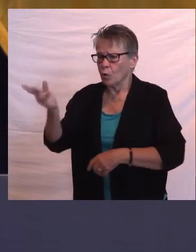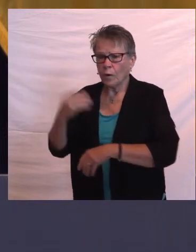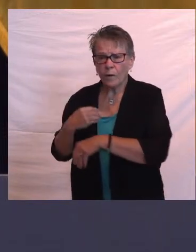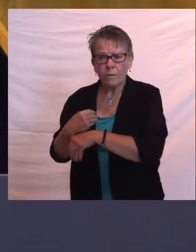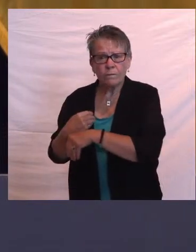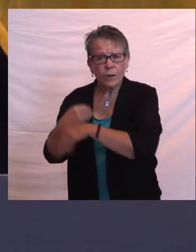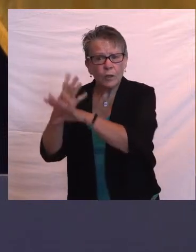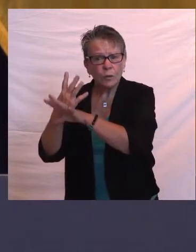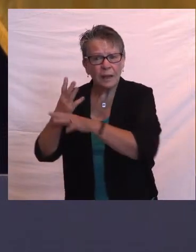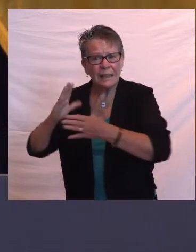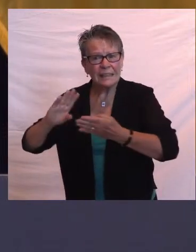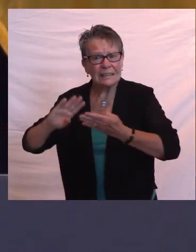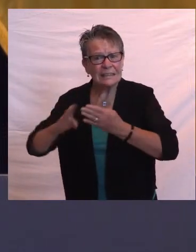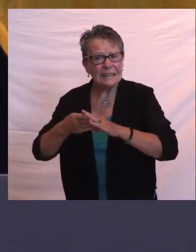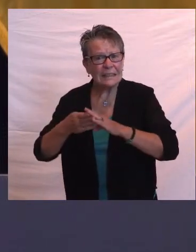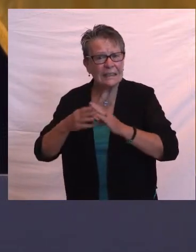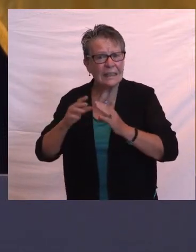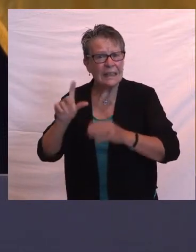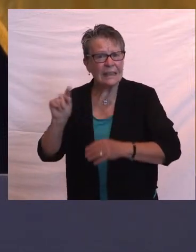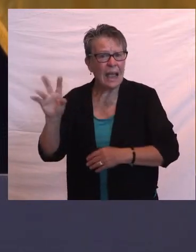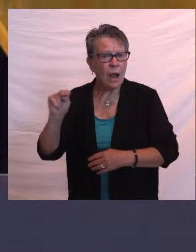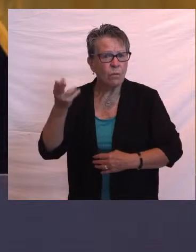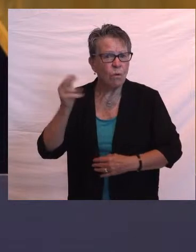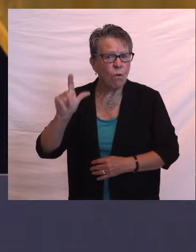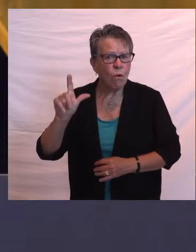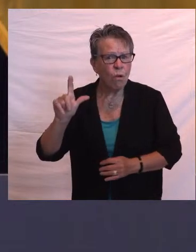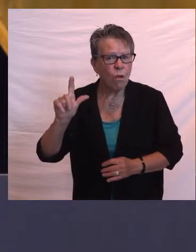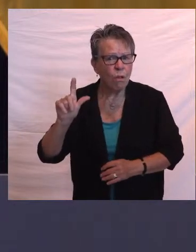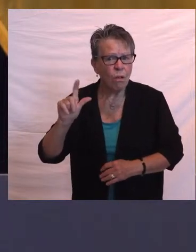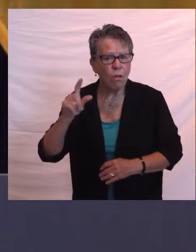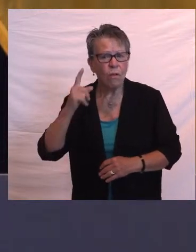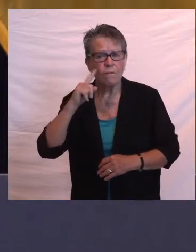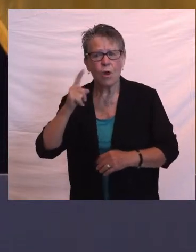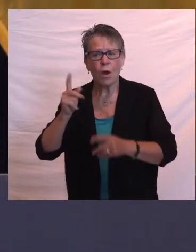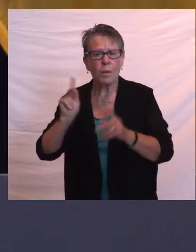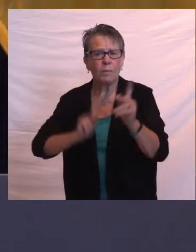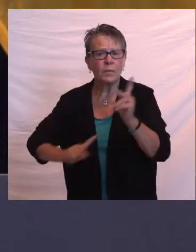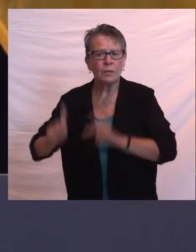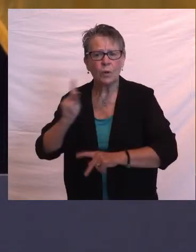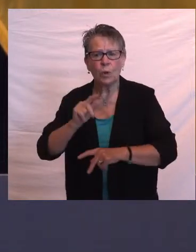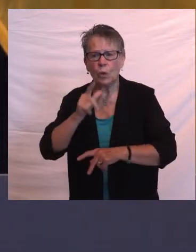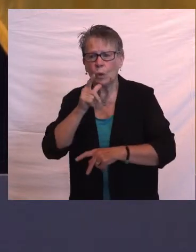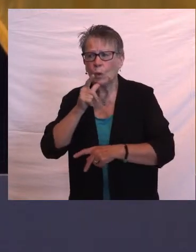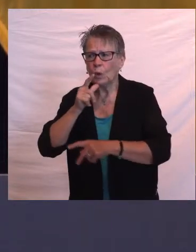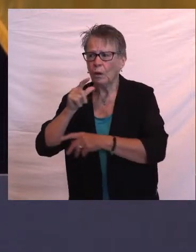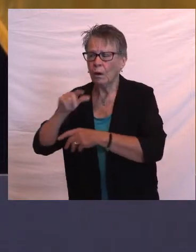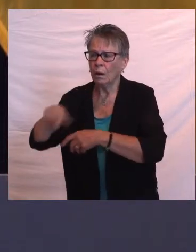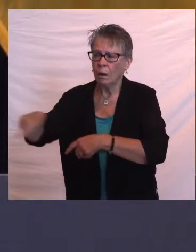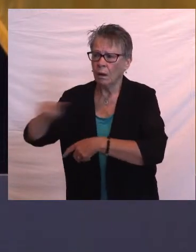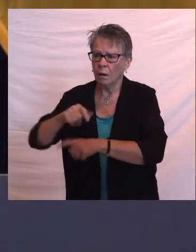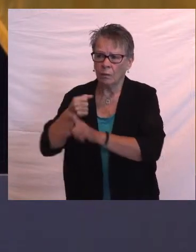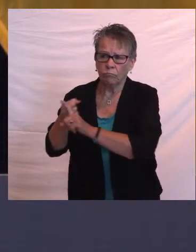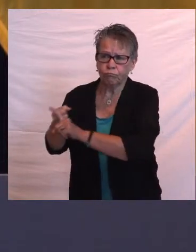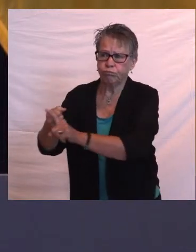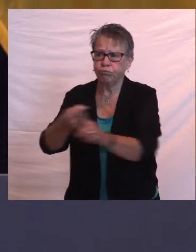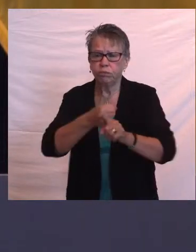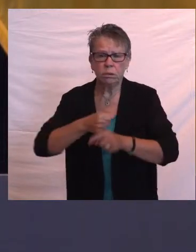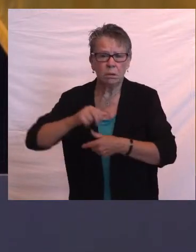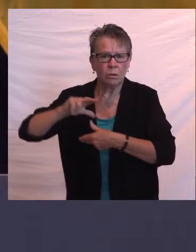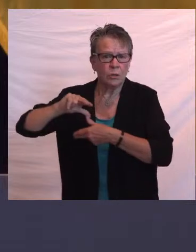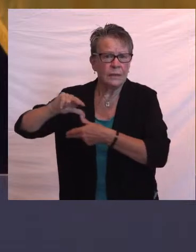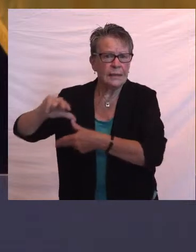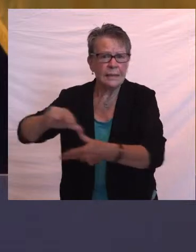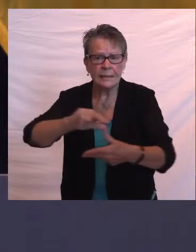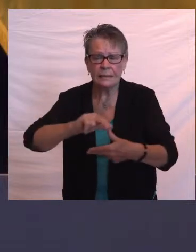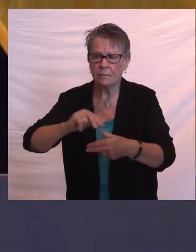the storms, with FEMA, with Senator Bob Menendez, with yourself, other members of the administration, and